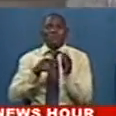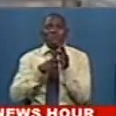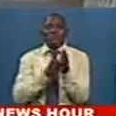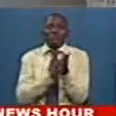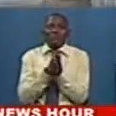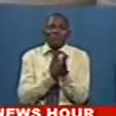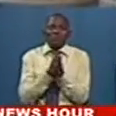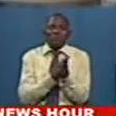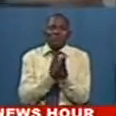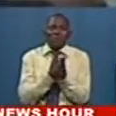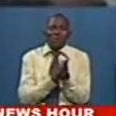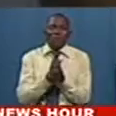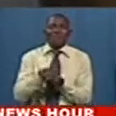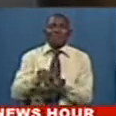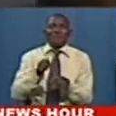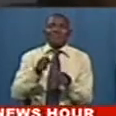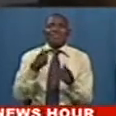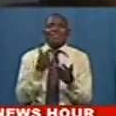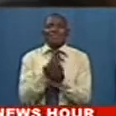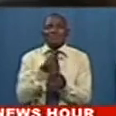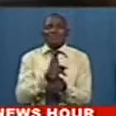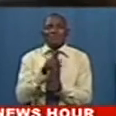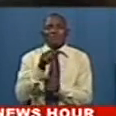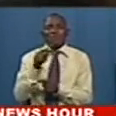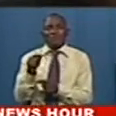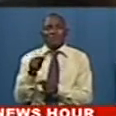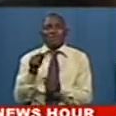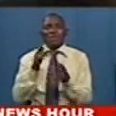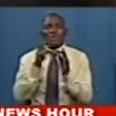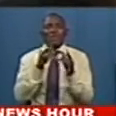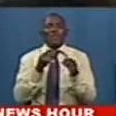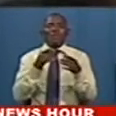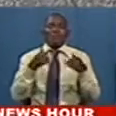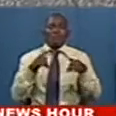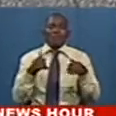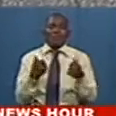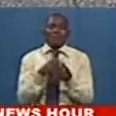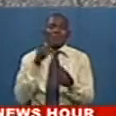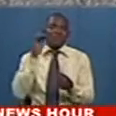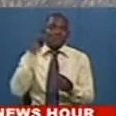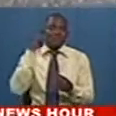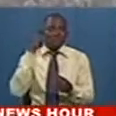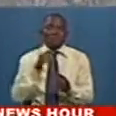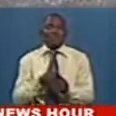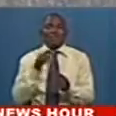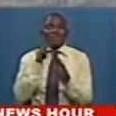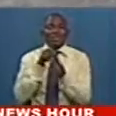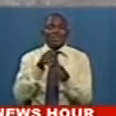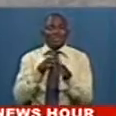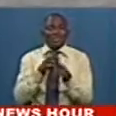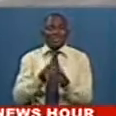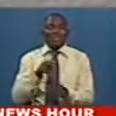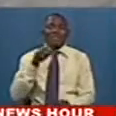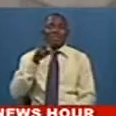shown the desire to play host to Ghana's contingents for the 2020 Olympic Games in Tokyo. The mayor of the town,